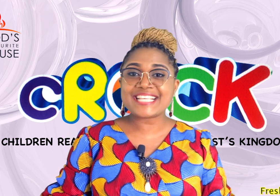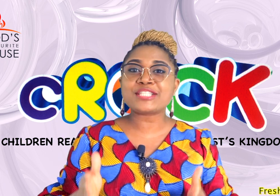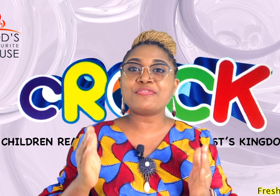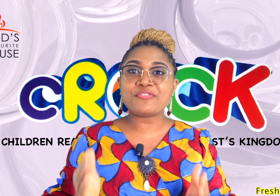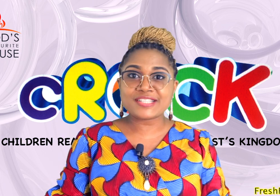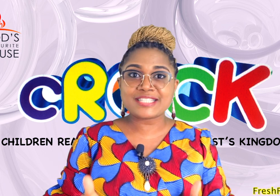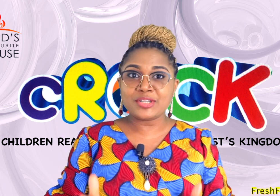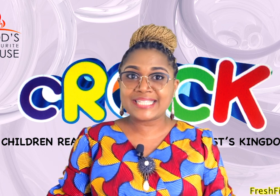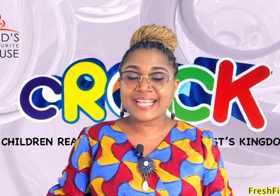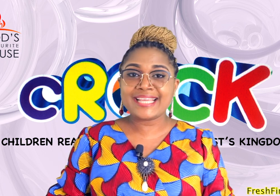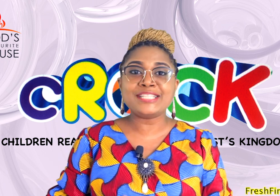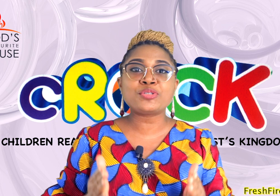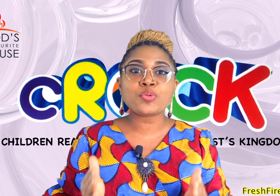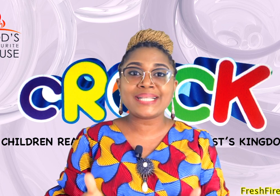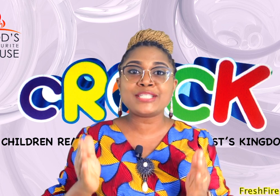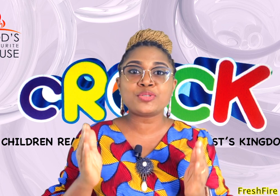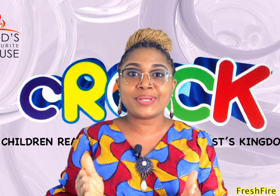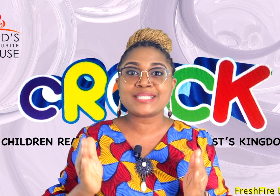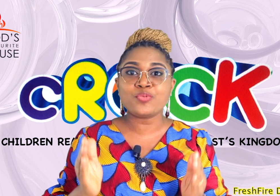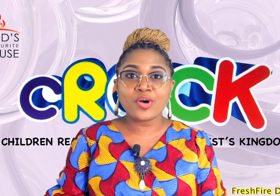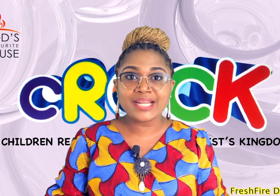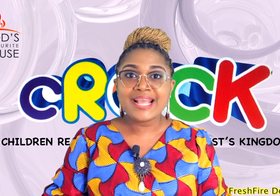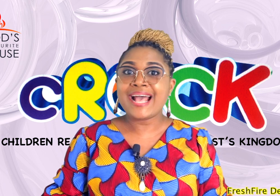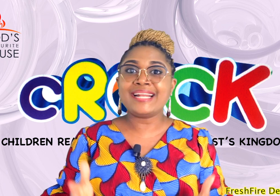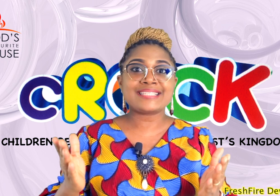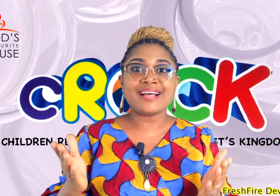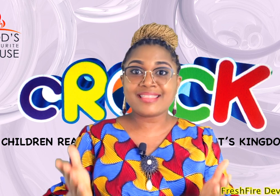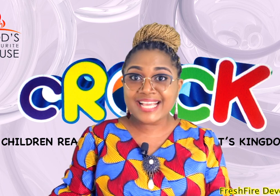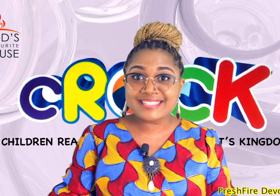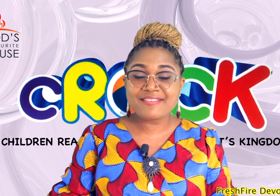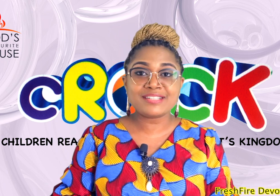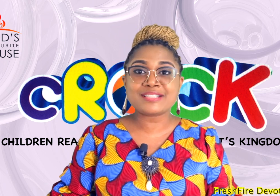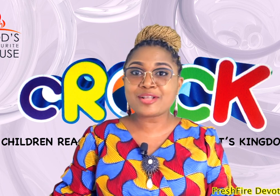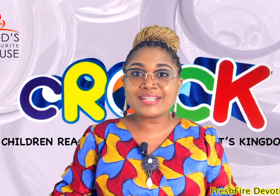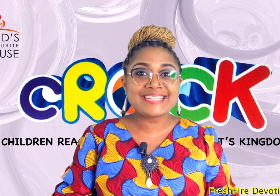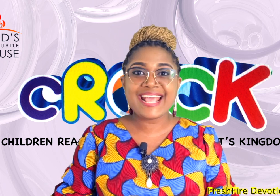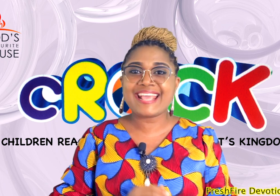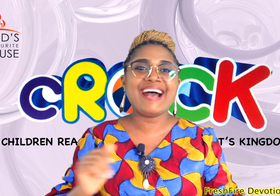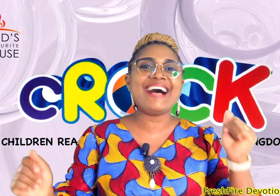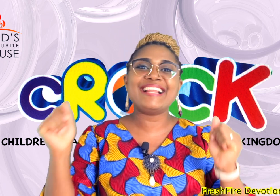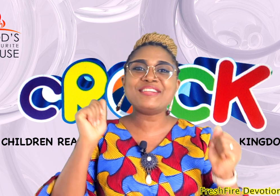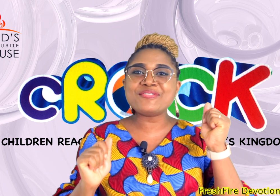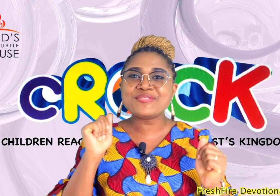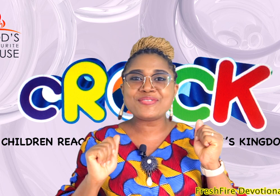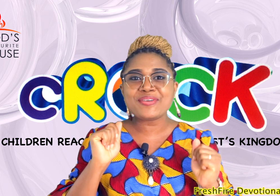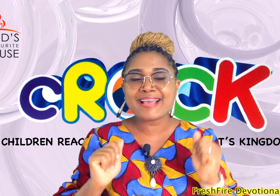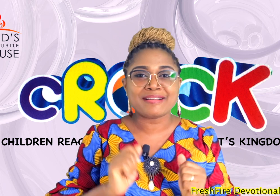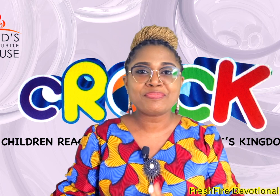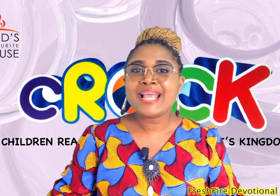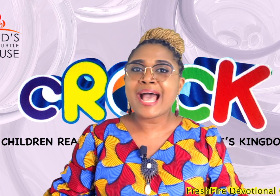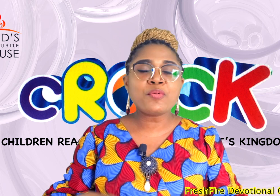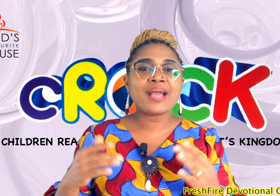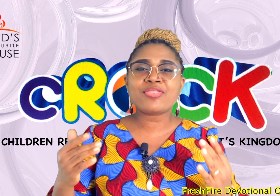This is the first Sunday in 2021, and it's our Thanksgiving Sunday.